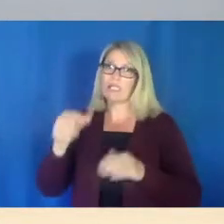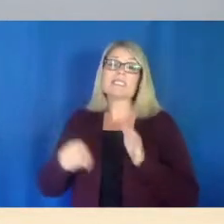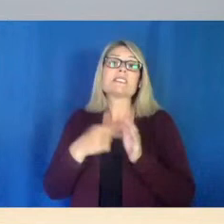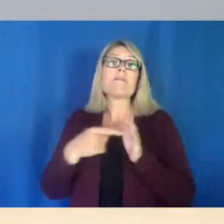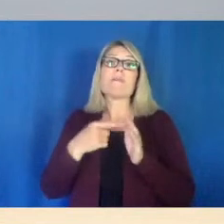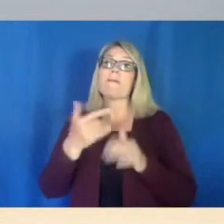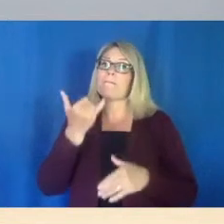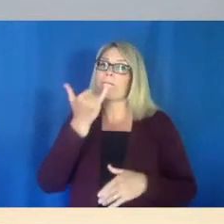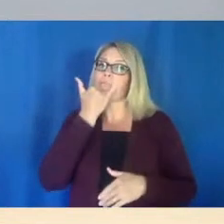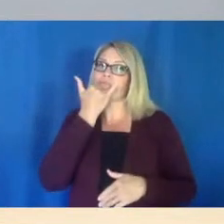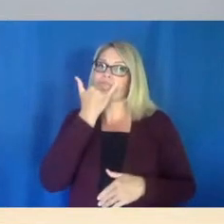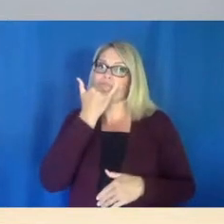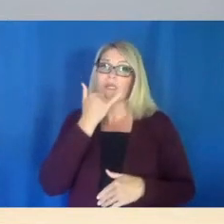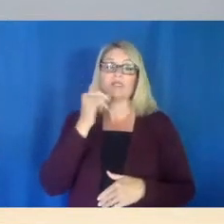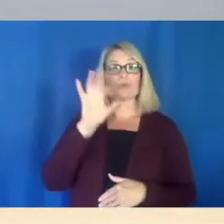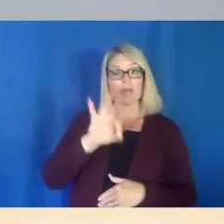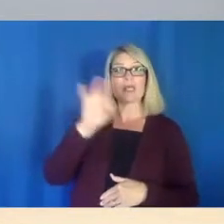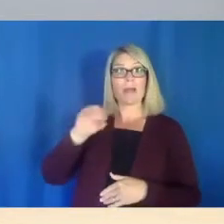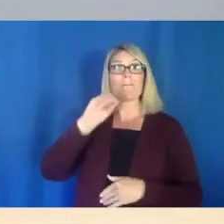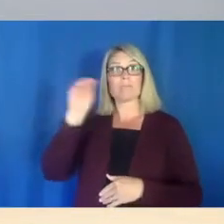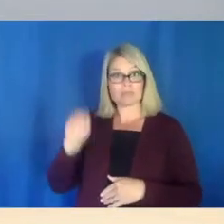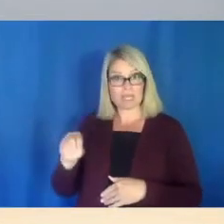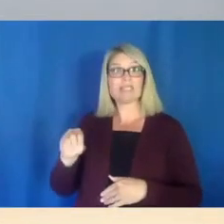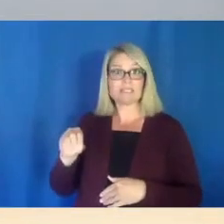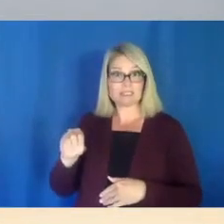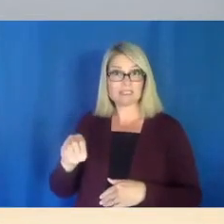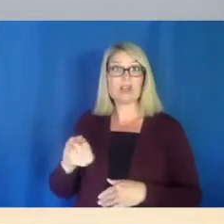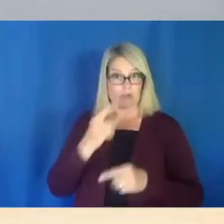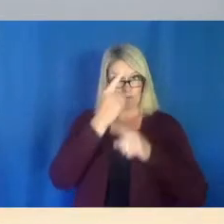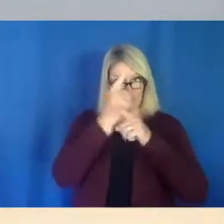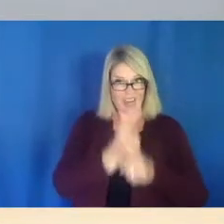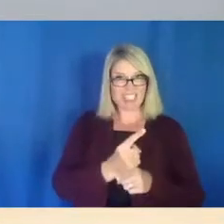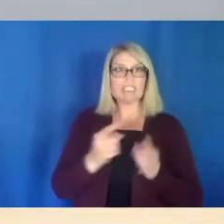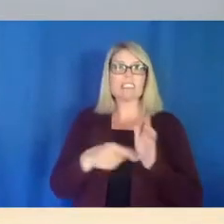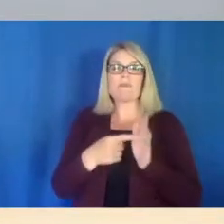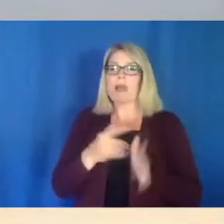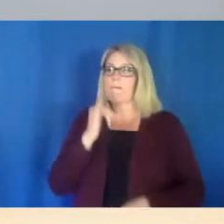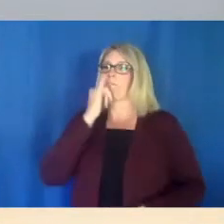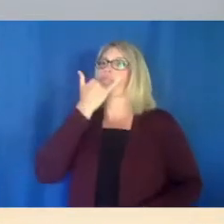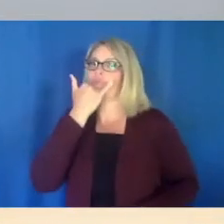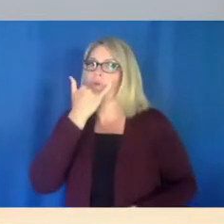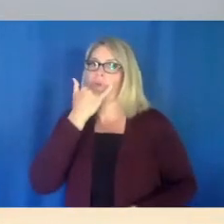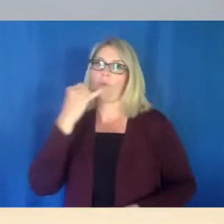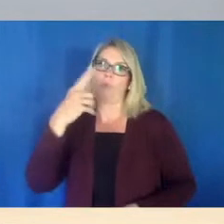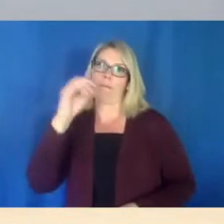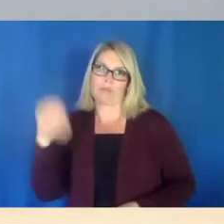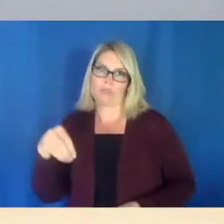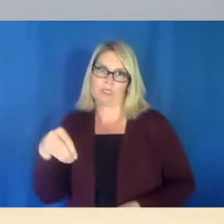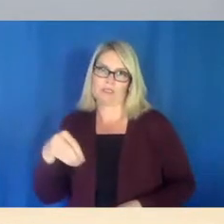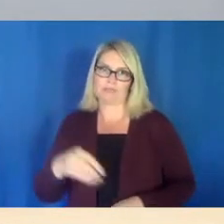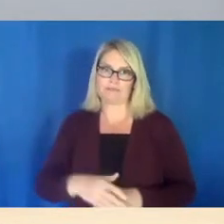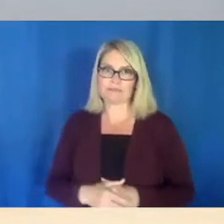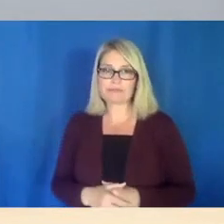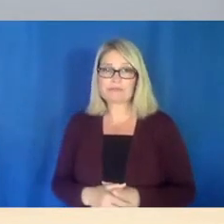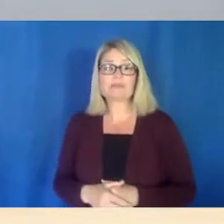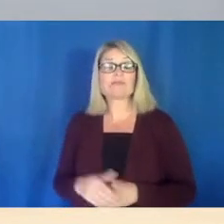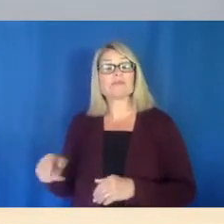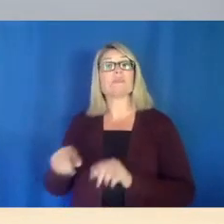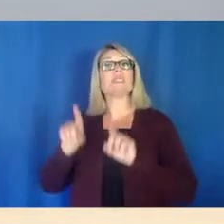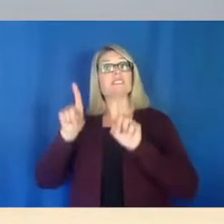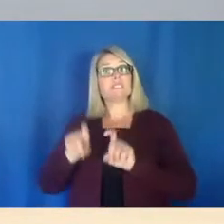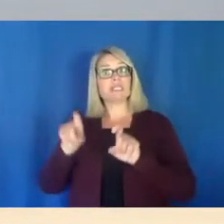is inevitable that we will get some false positive results. The screening tests done at the points of entry are considered